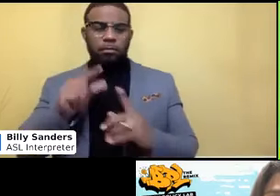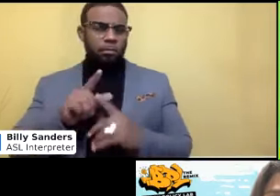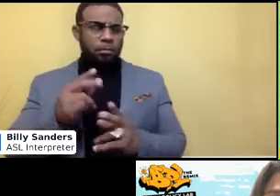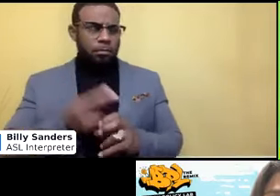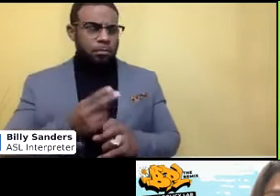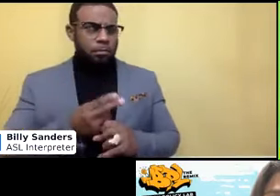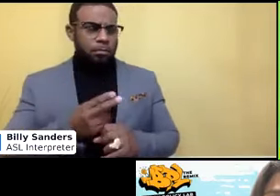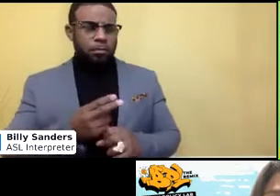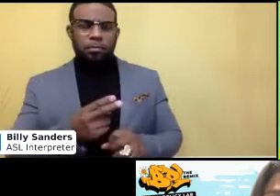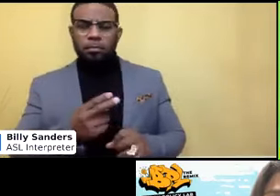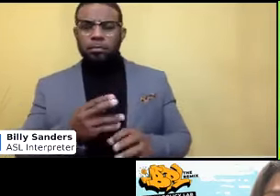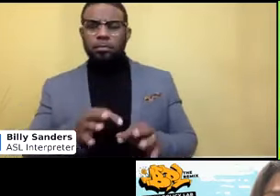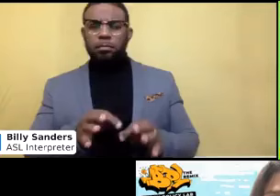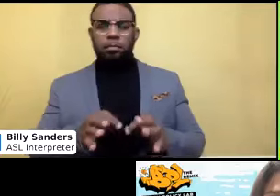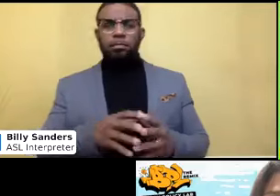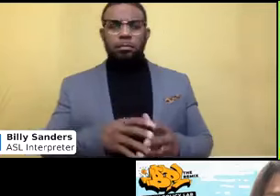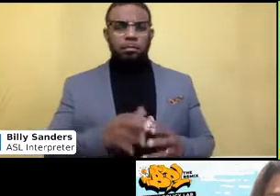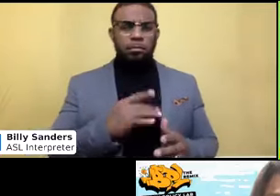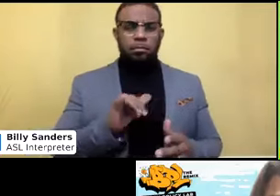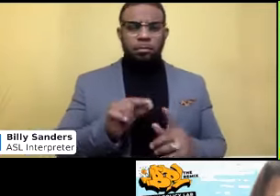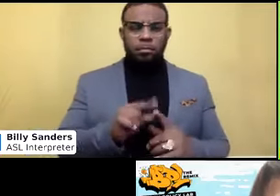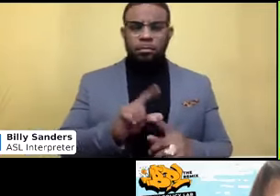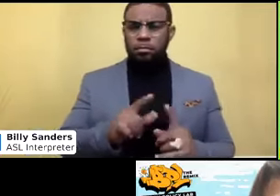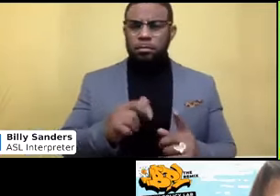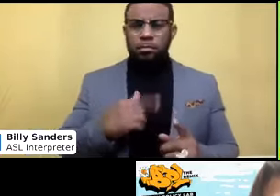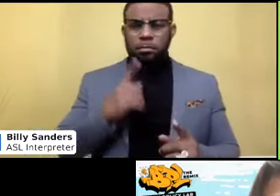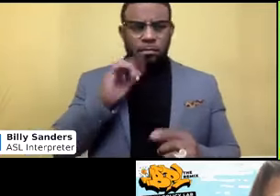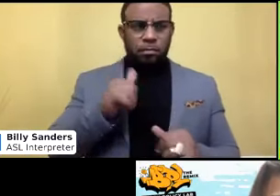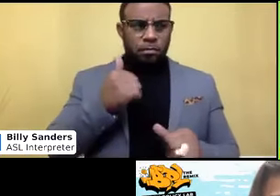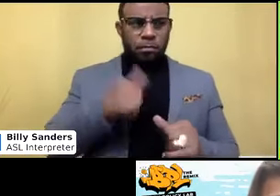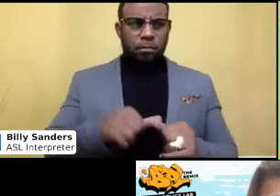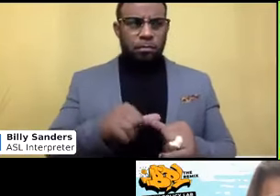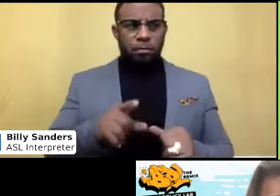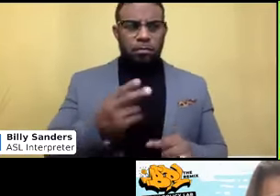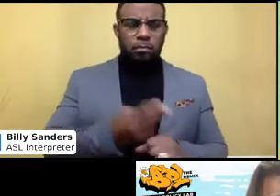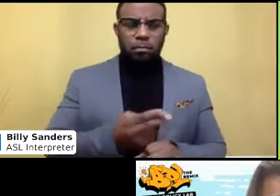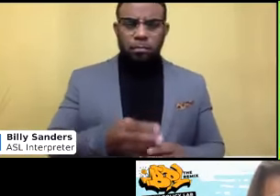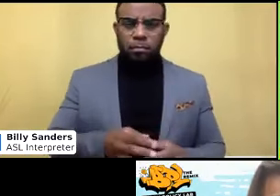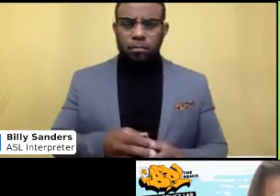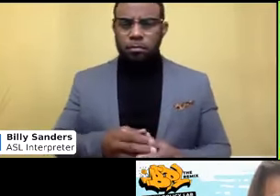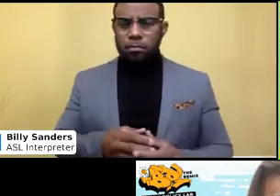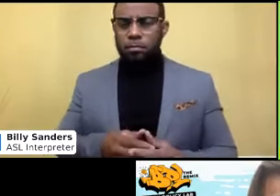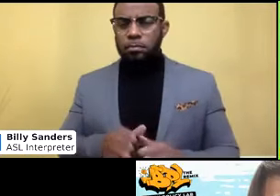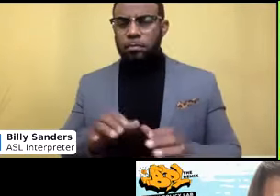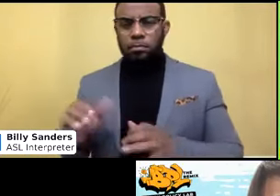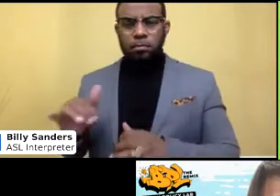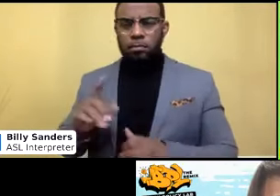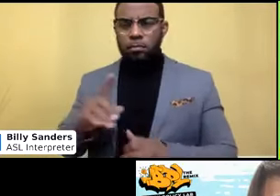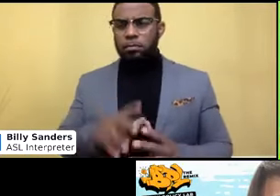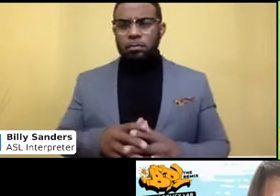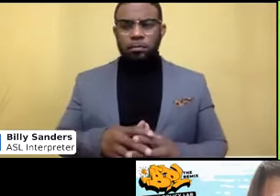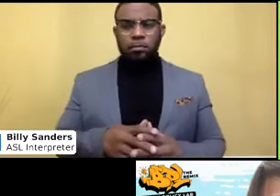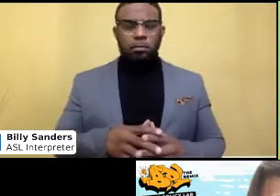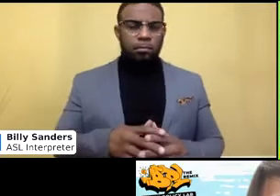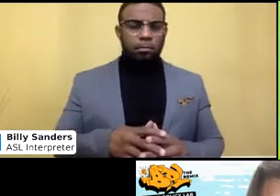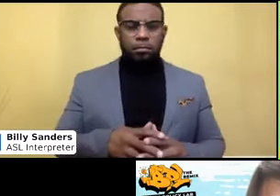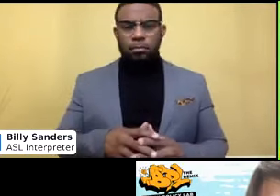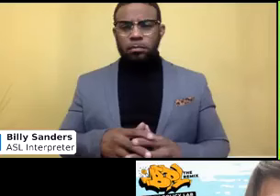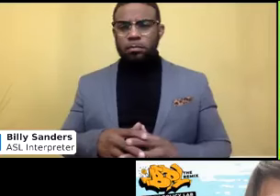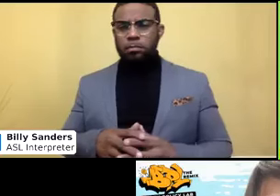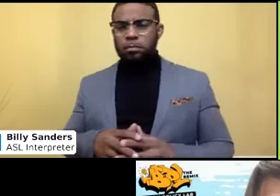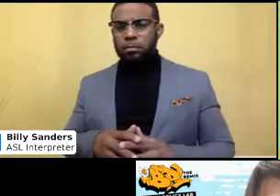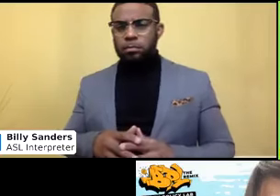when you described it. I like that word, but I can't remember what you used. The groups that are wrong,